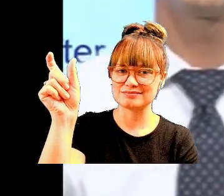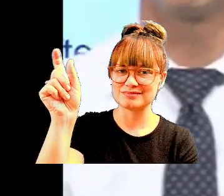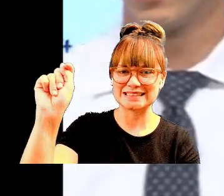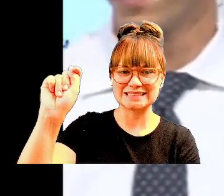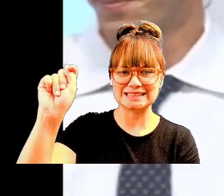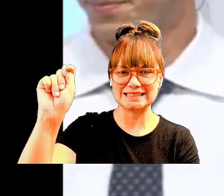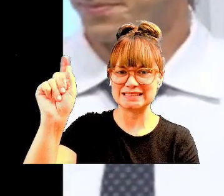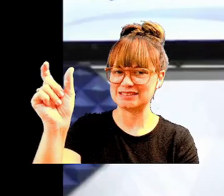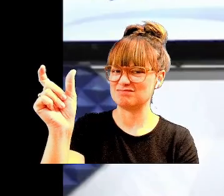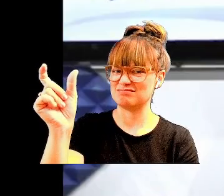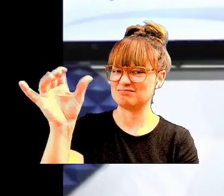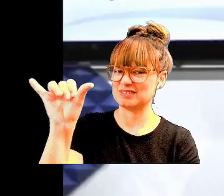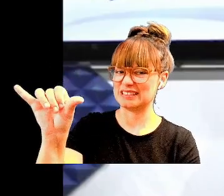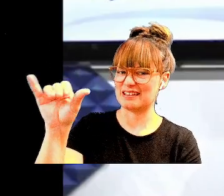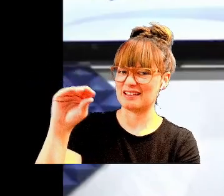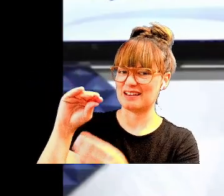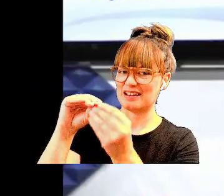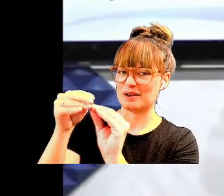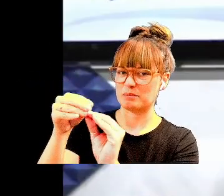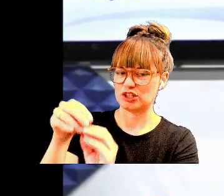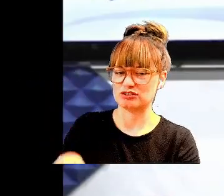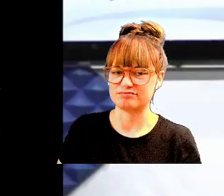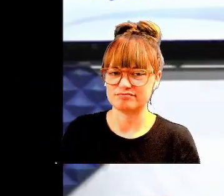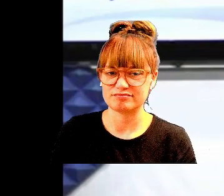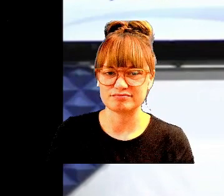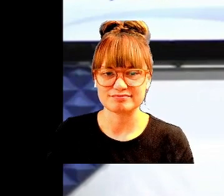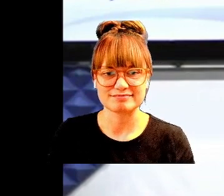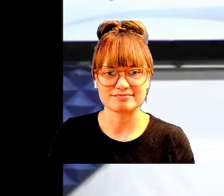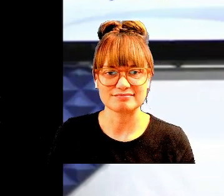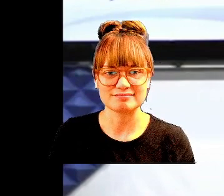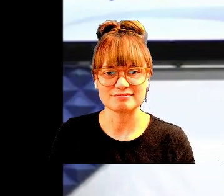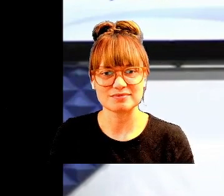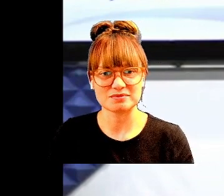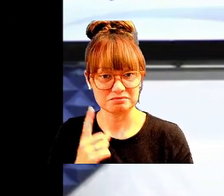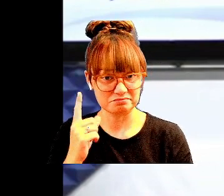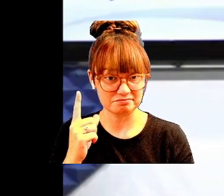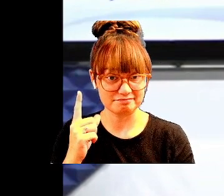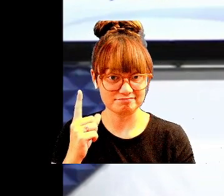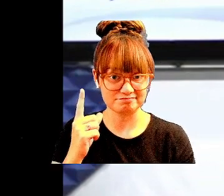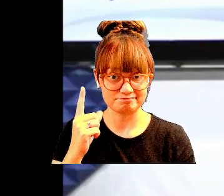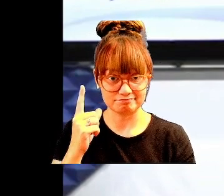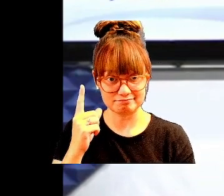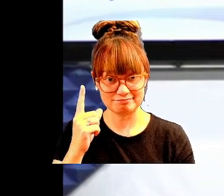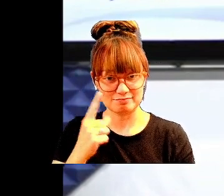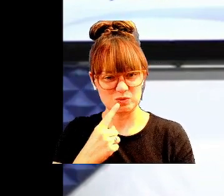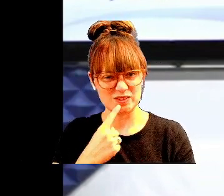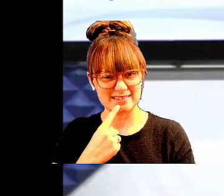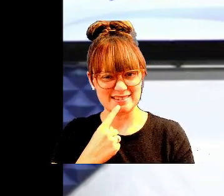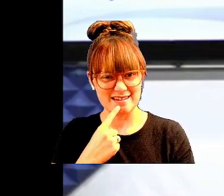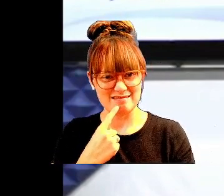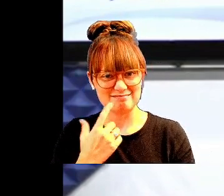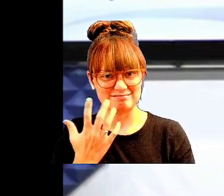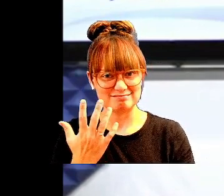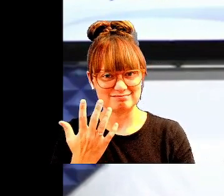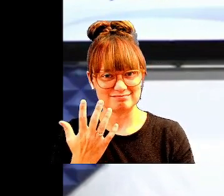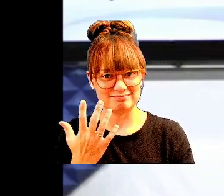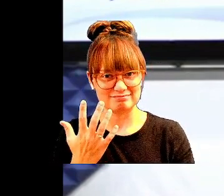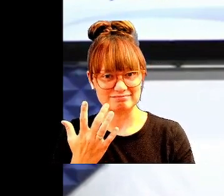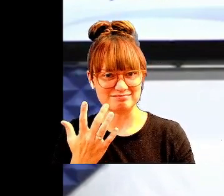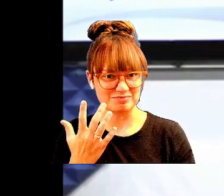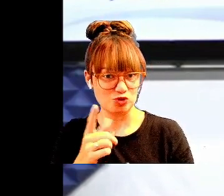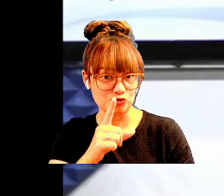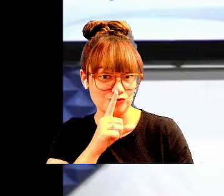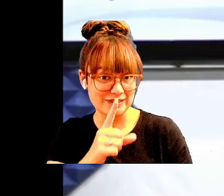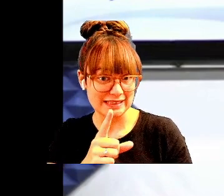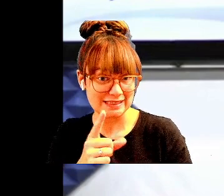certain power. Now looking at the problem, it's actually very tempting to write to the 36th